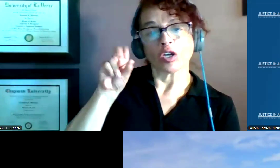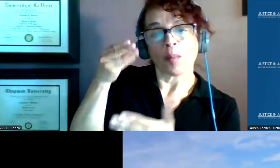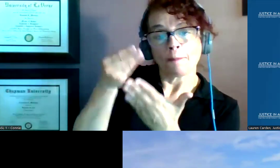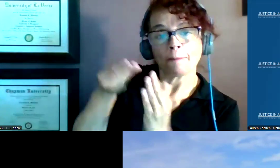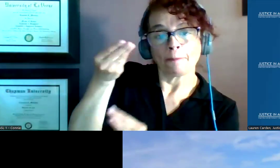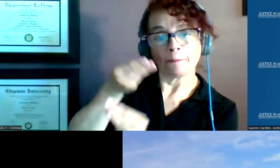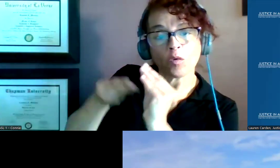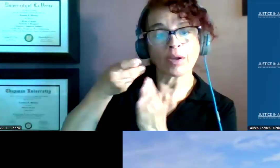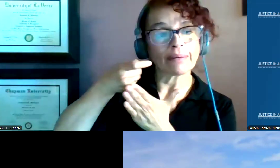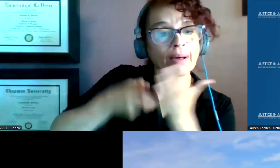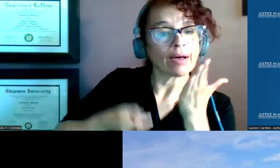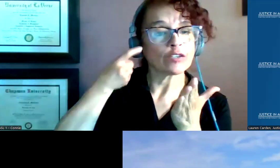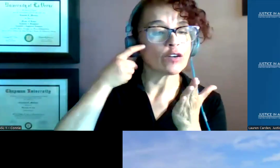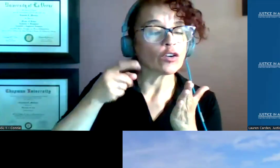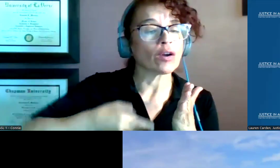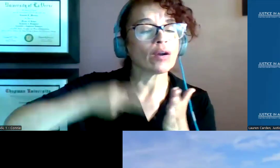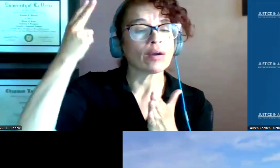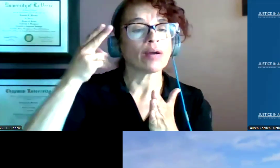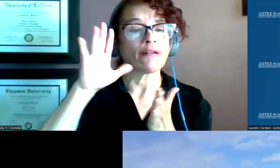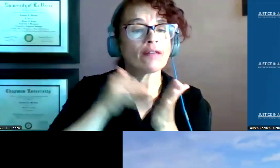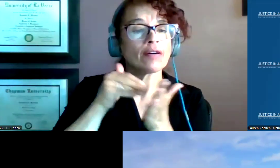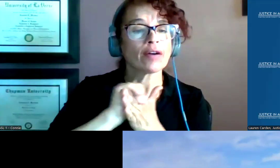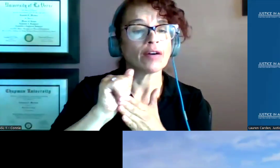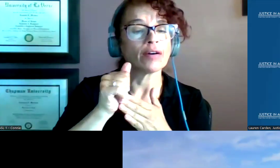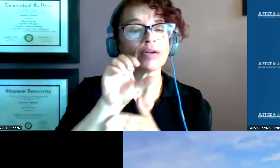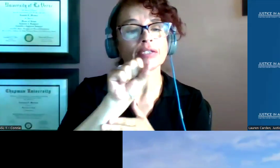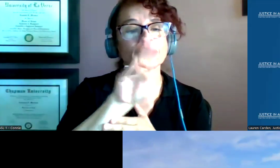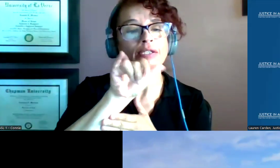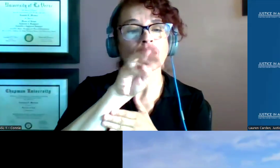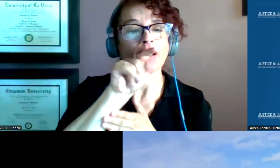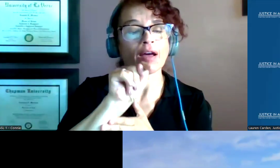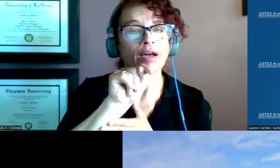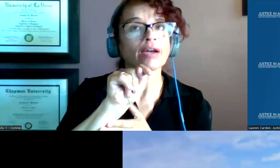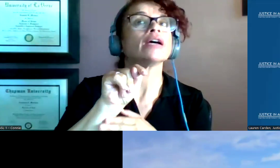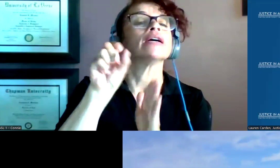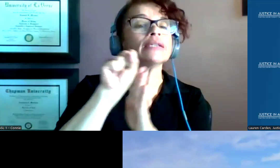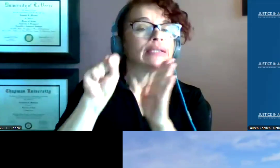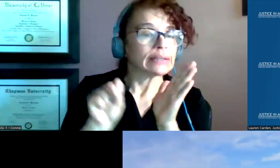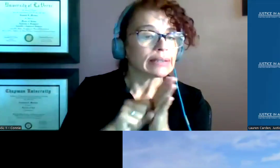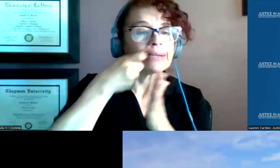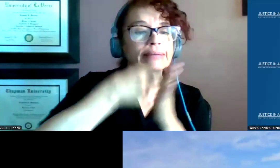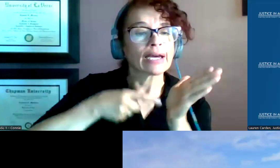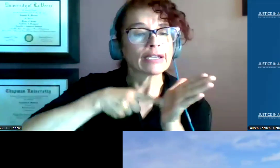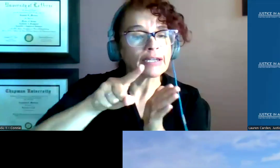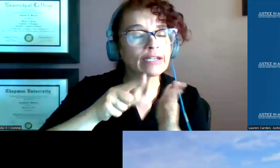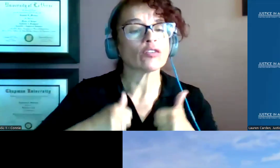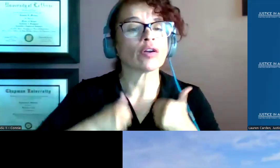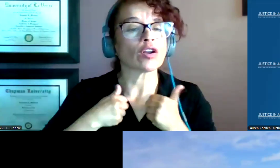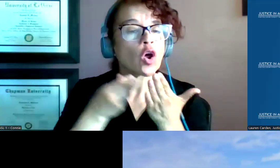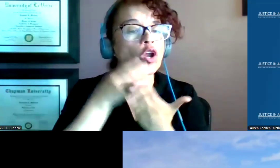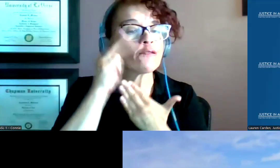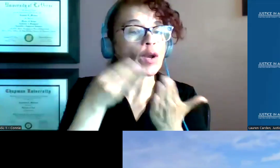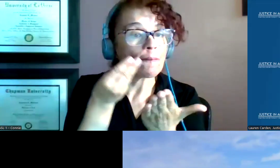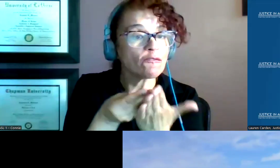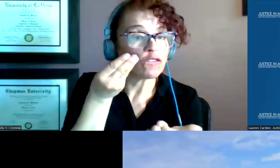which calls for $500 million in supplemental state low-income housing tax credit or LIHTC program